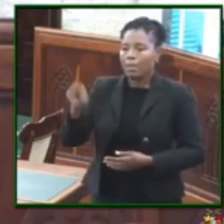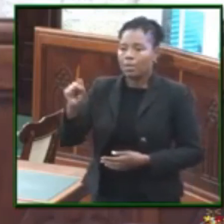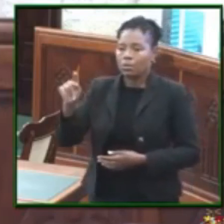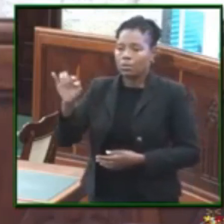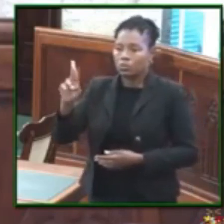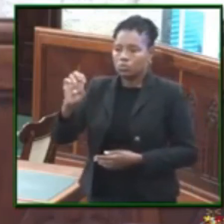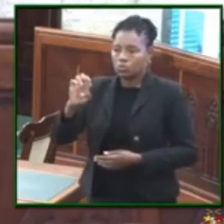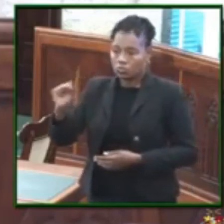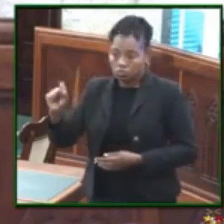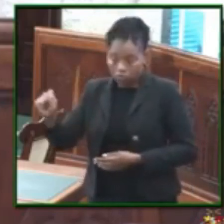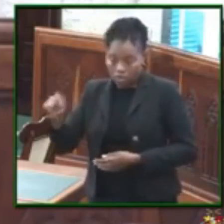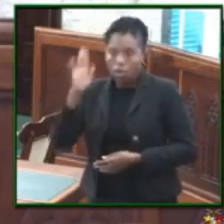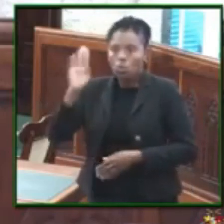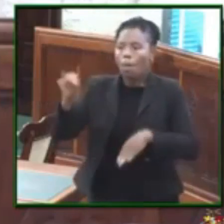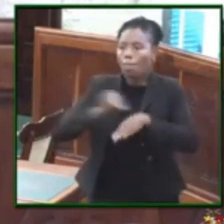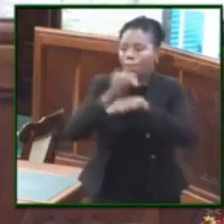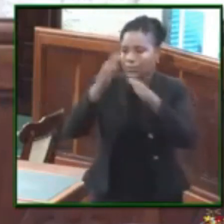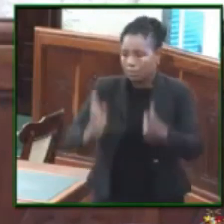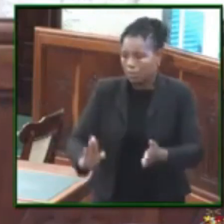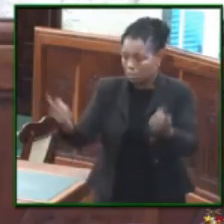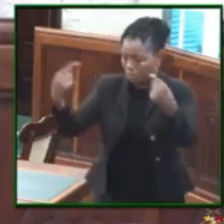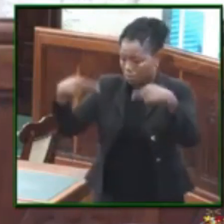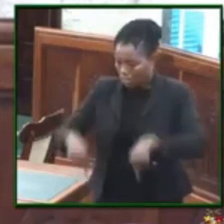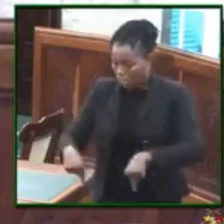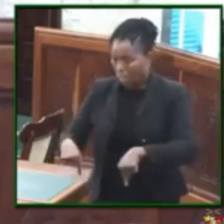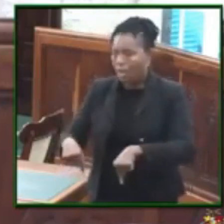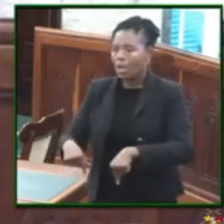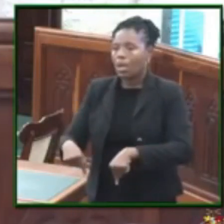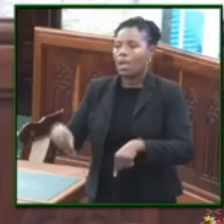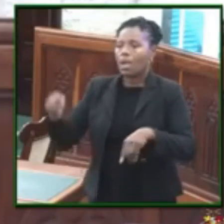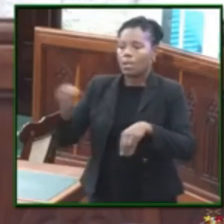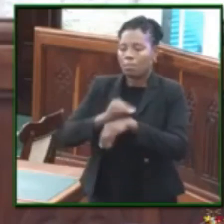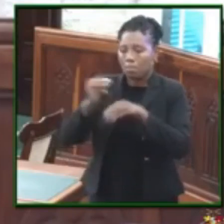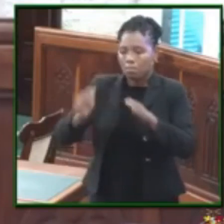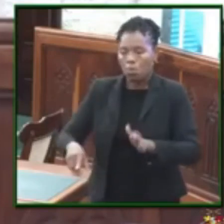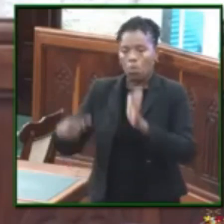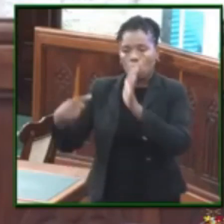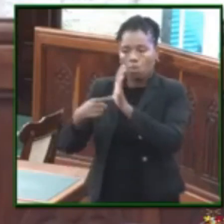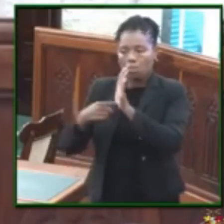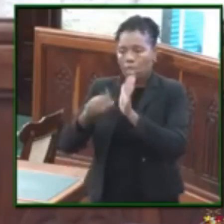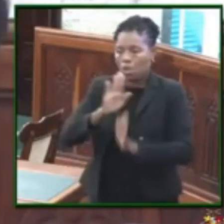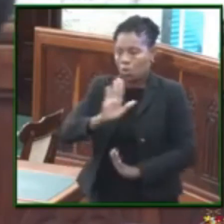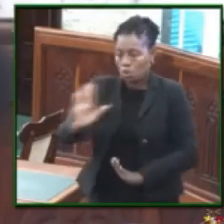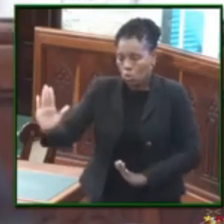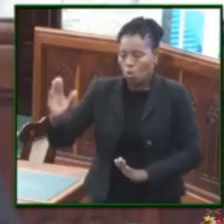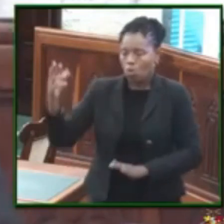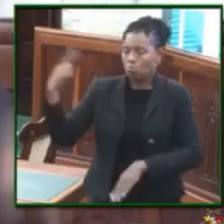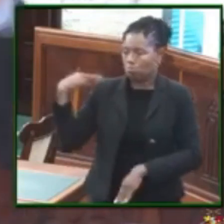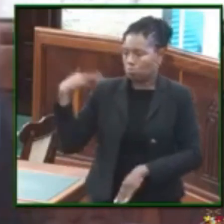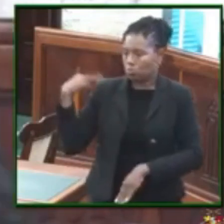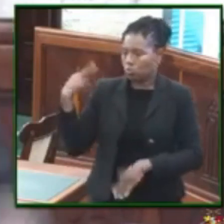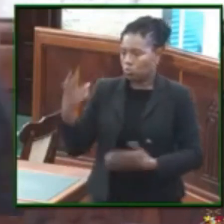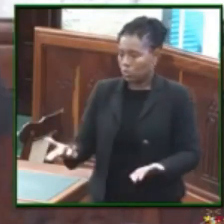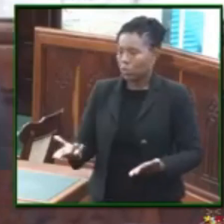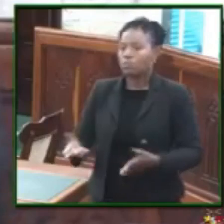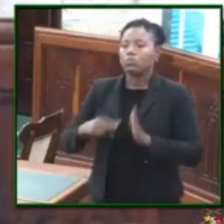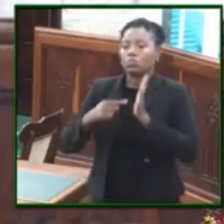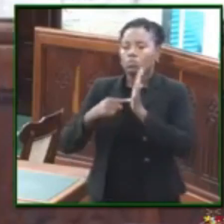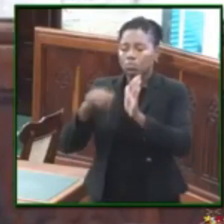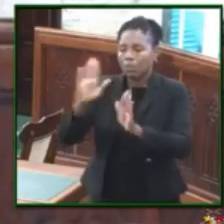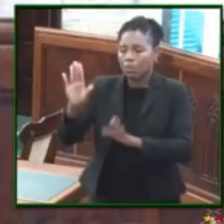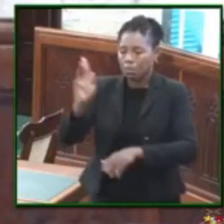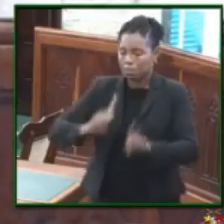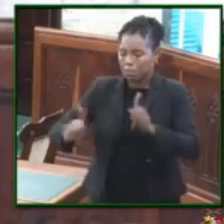are a minister, but you come here as a minister representing your primary duty in this body is to represent